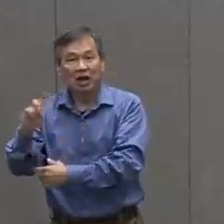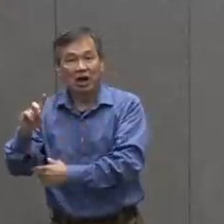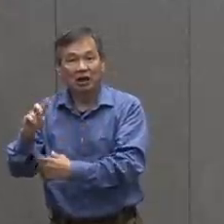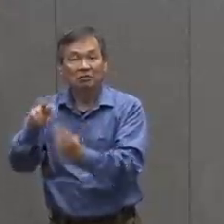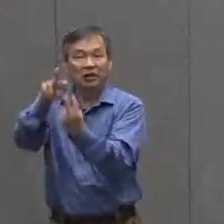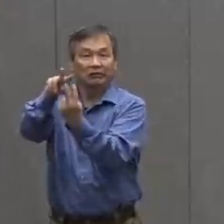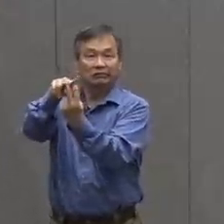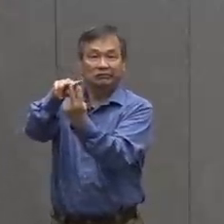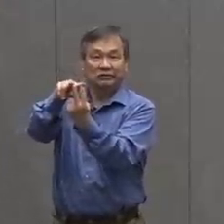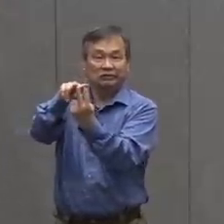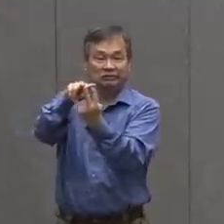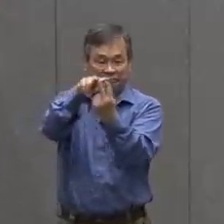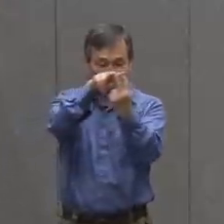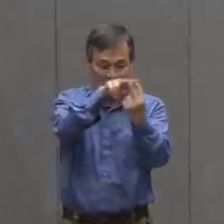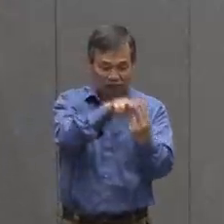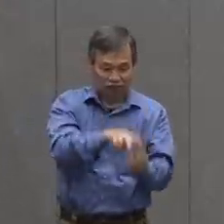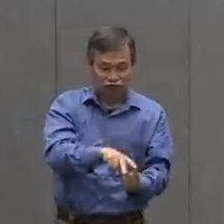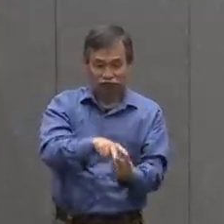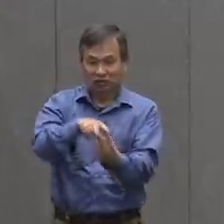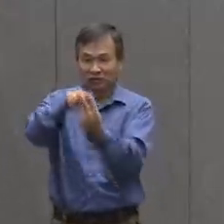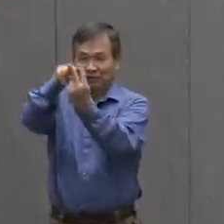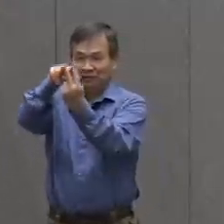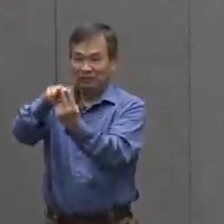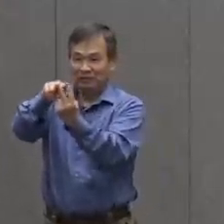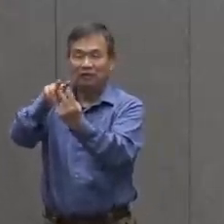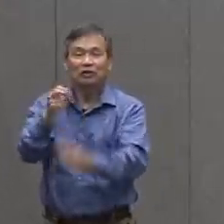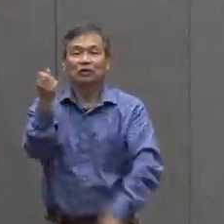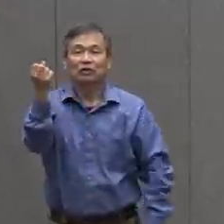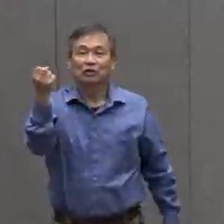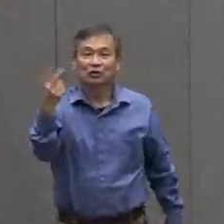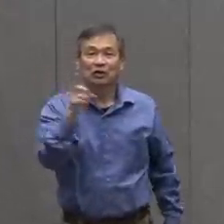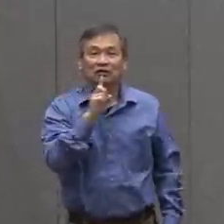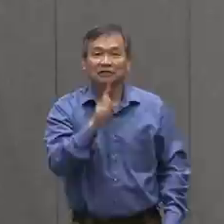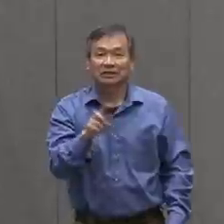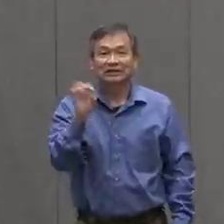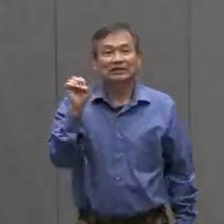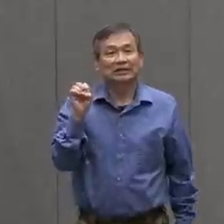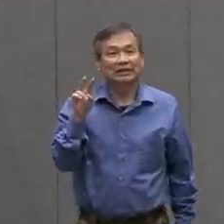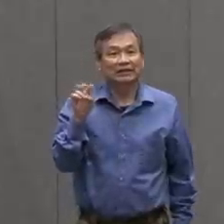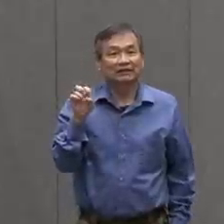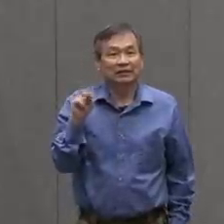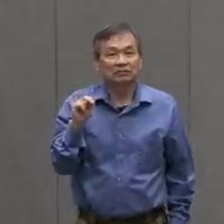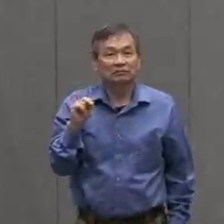up, so that means the number 12 is even.